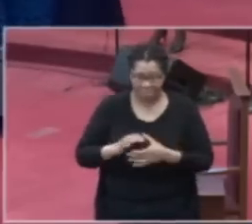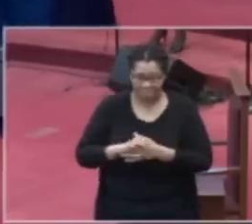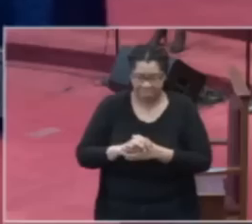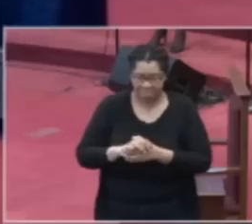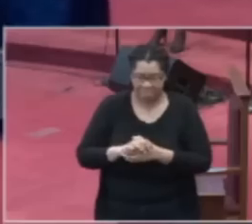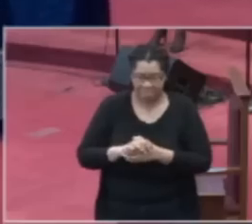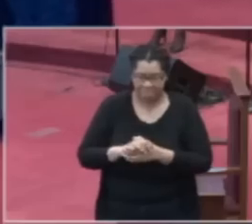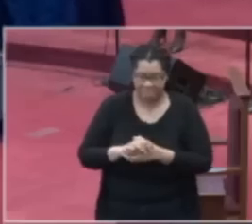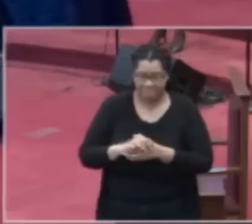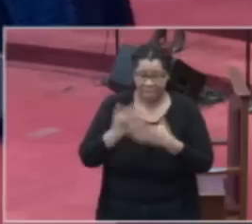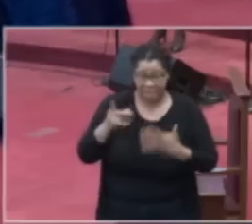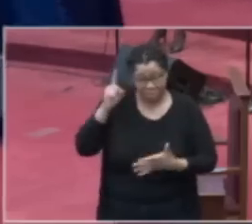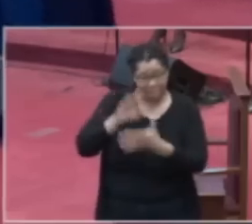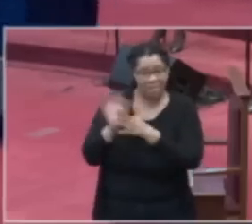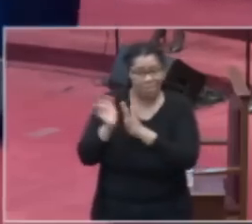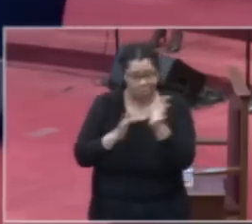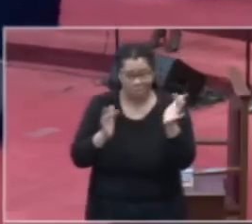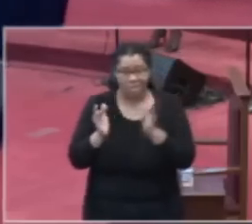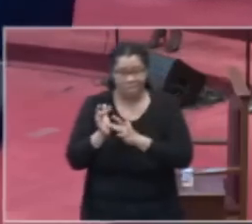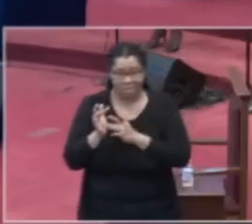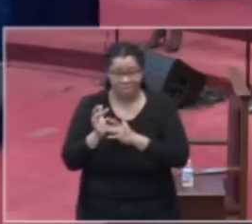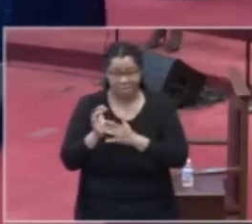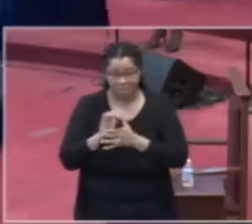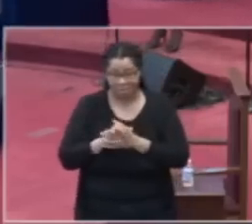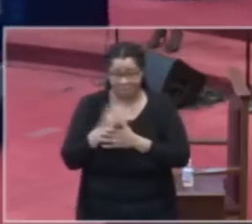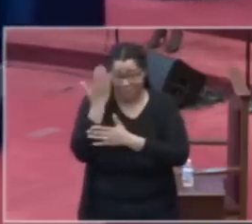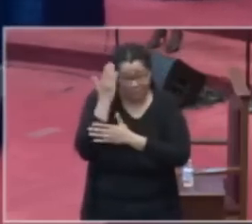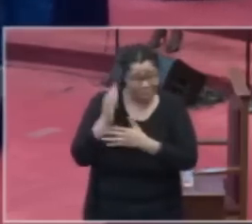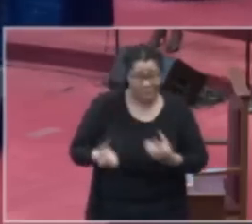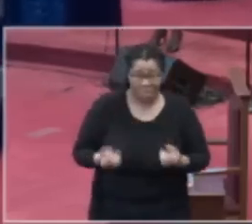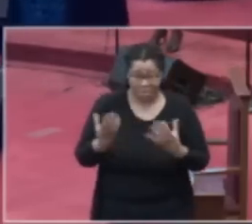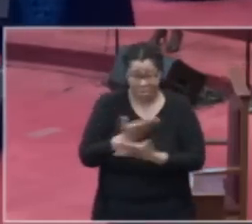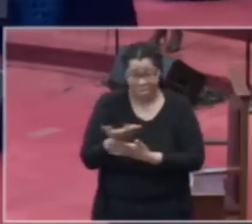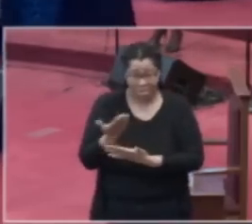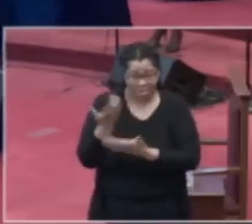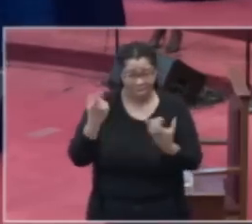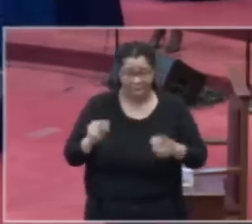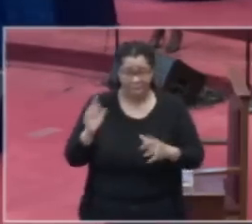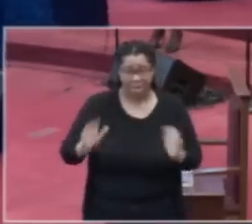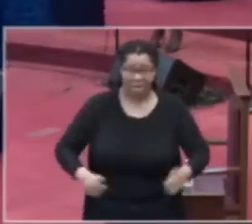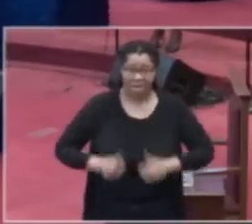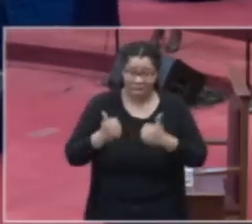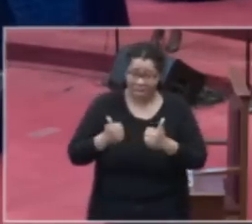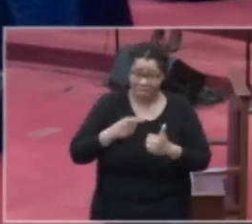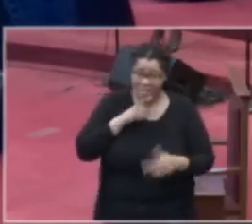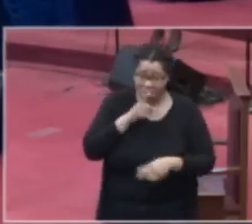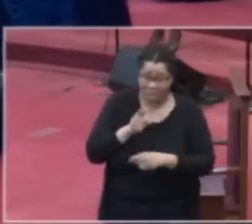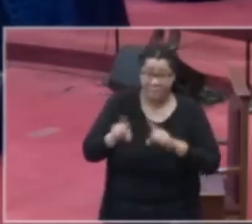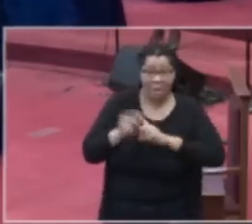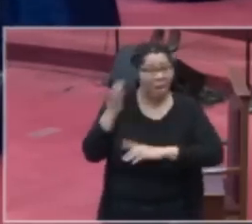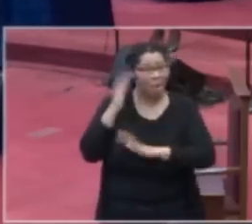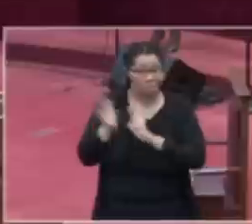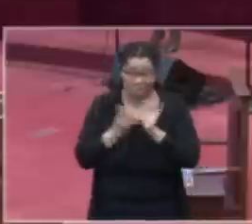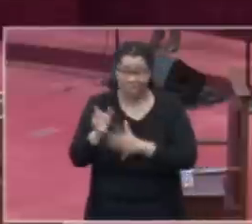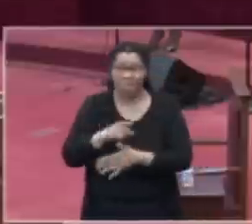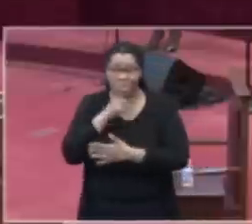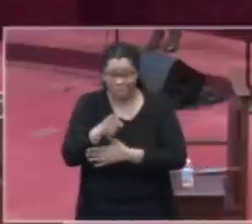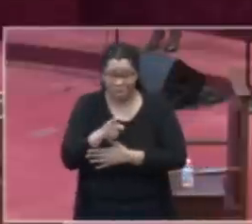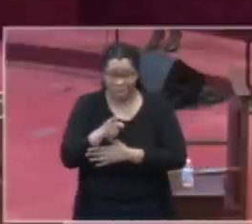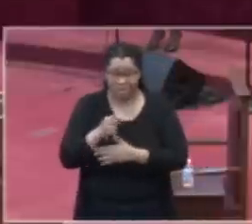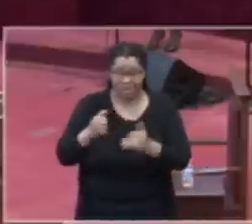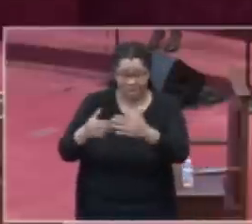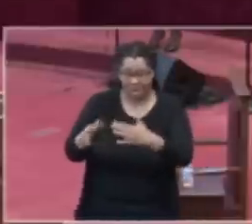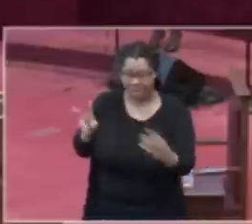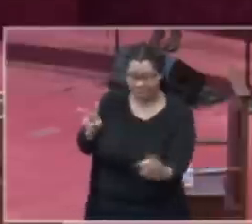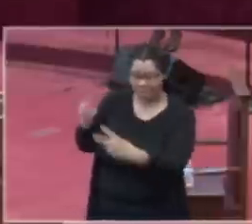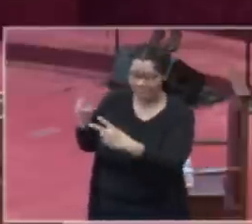that I believe in him. I don't know how much stuff in life is real, but I know he is real. Turn and tell